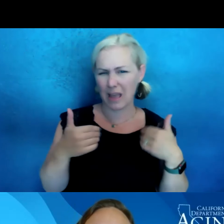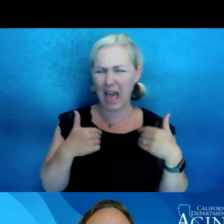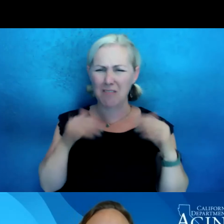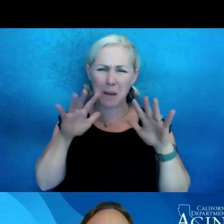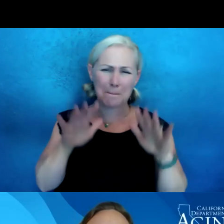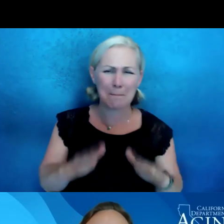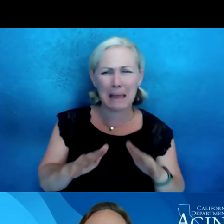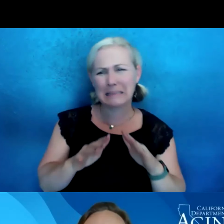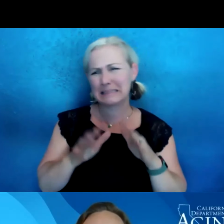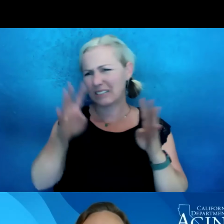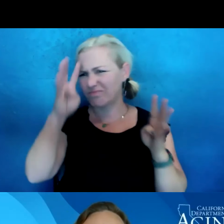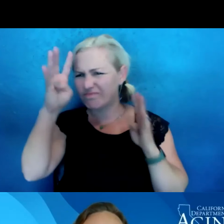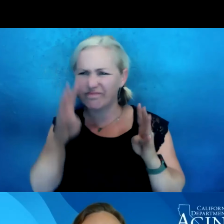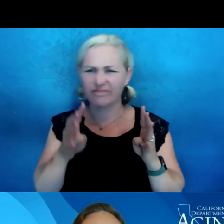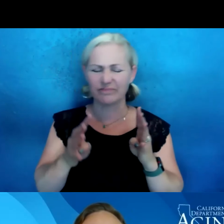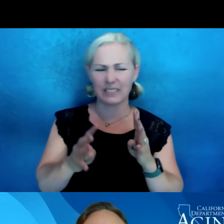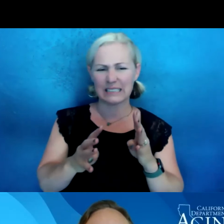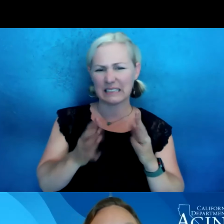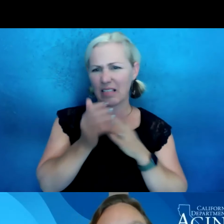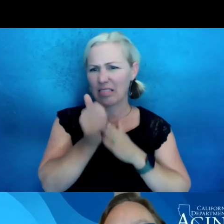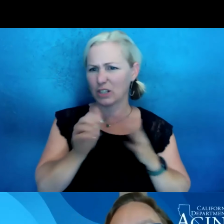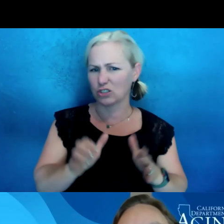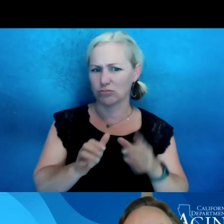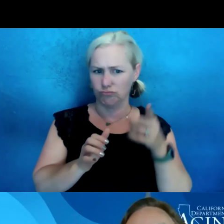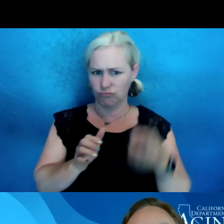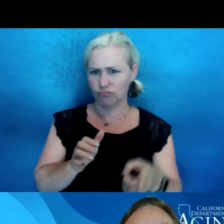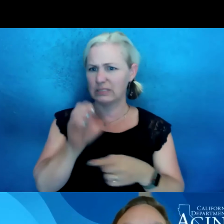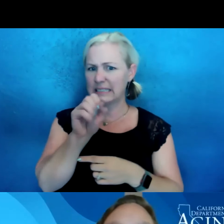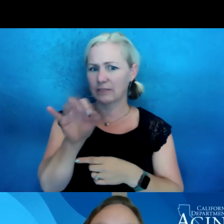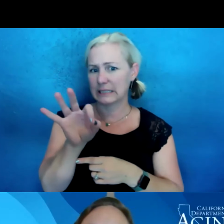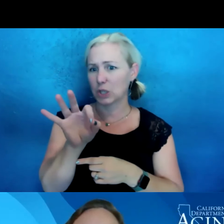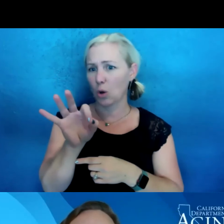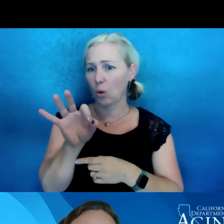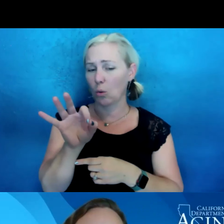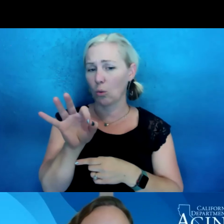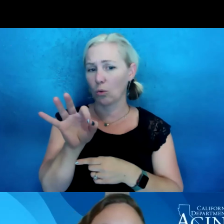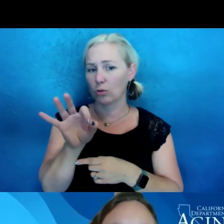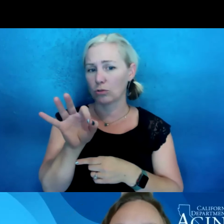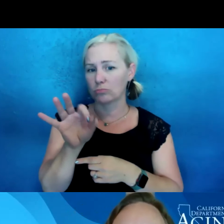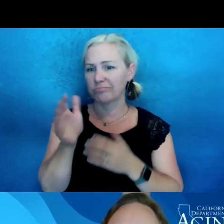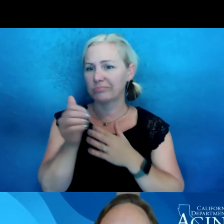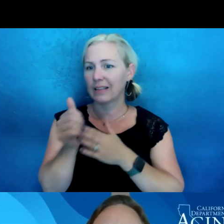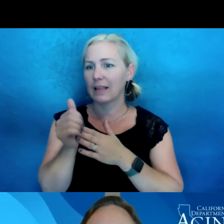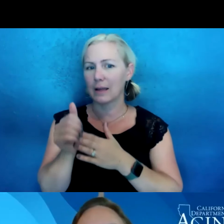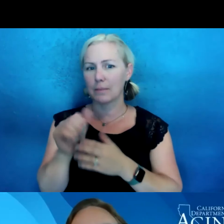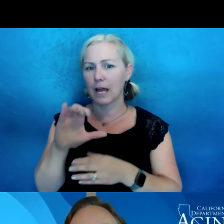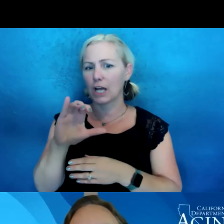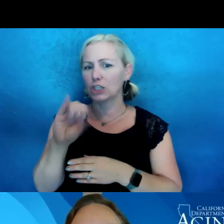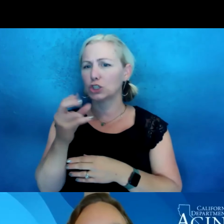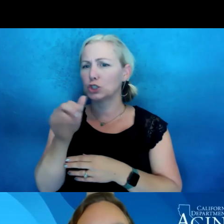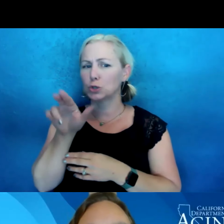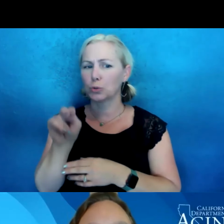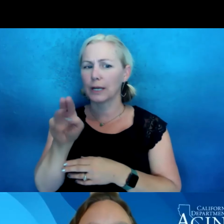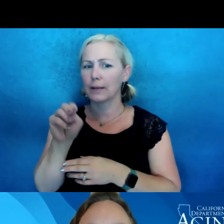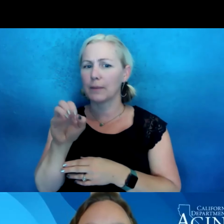innovative leaders doing just this right now. San Francisco County led by Shireen McSpadden, who's now moved over